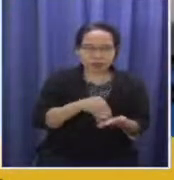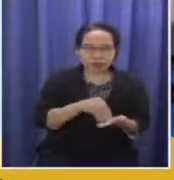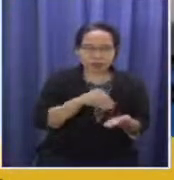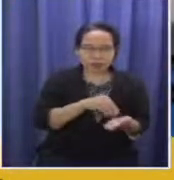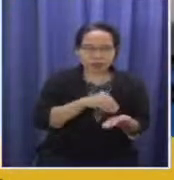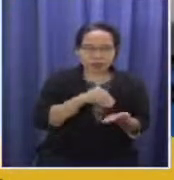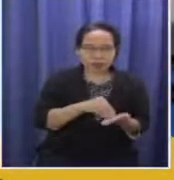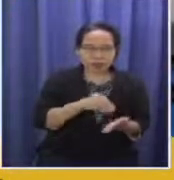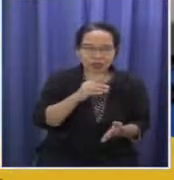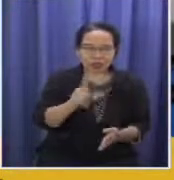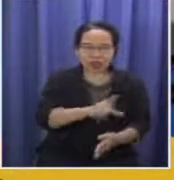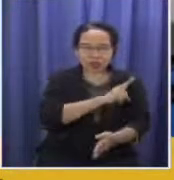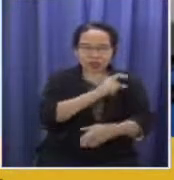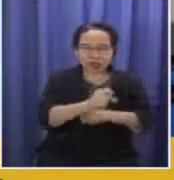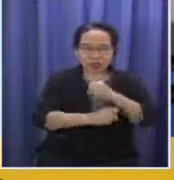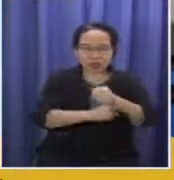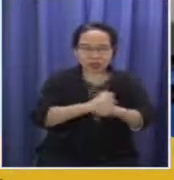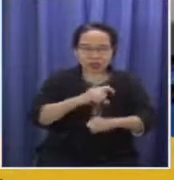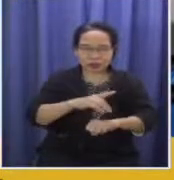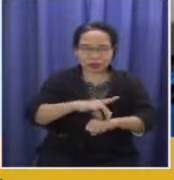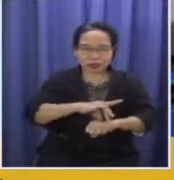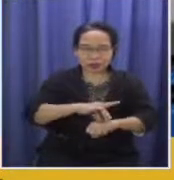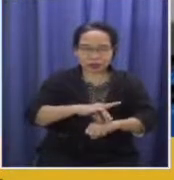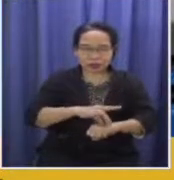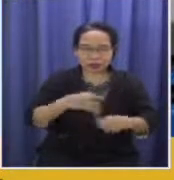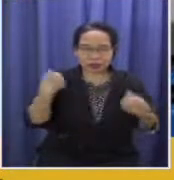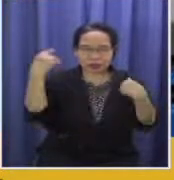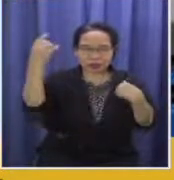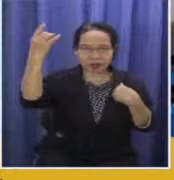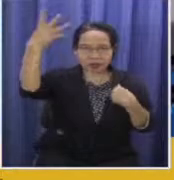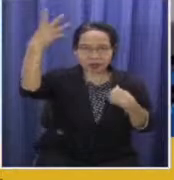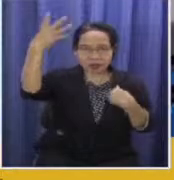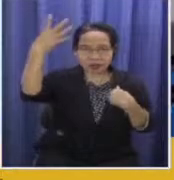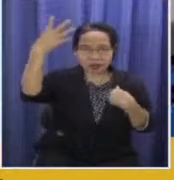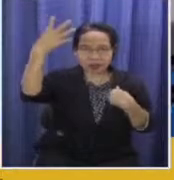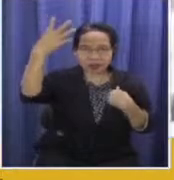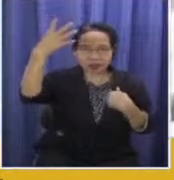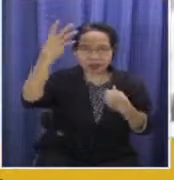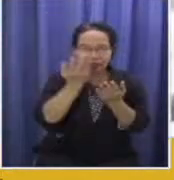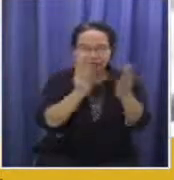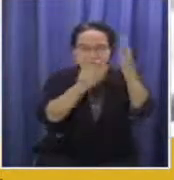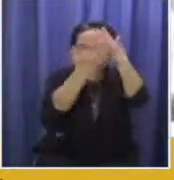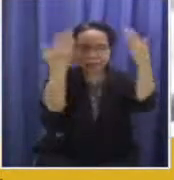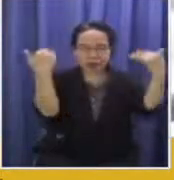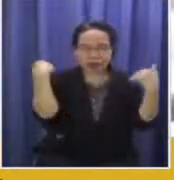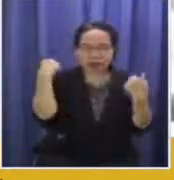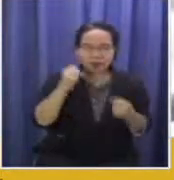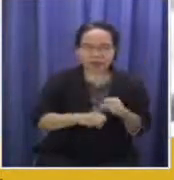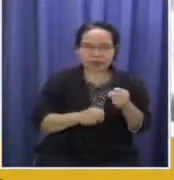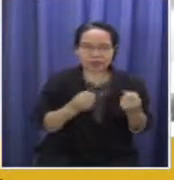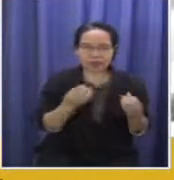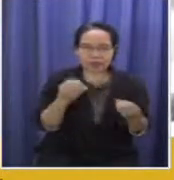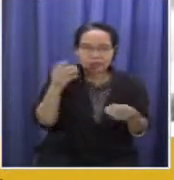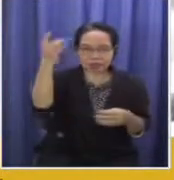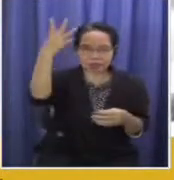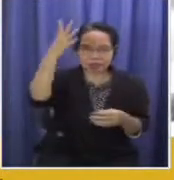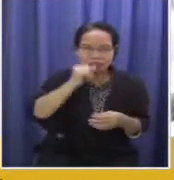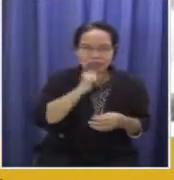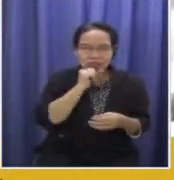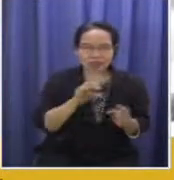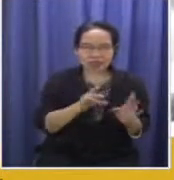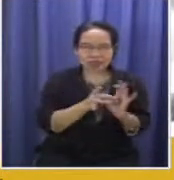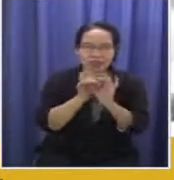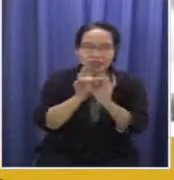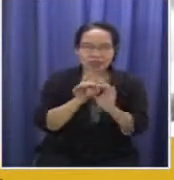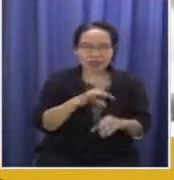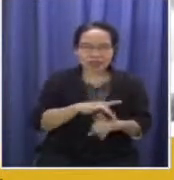of light years away from the Earth. There are lights there in heaven. There are so many lights, but it is not related